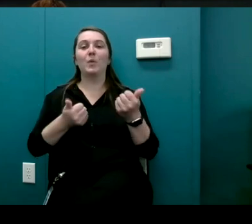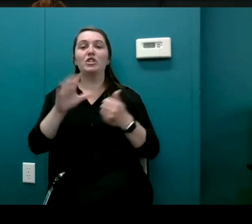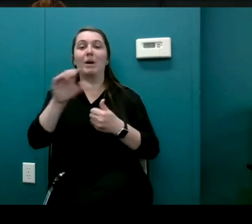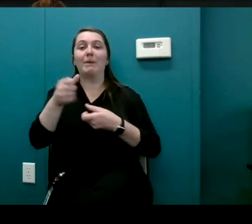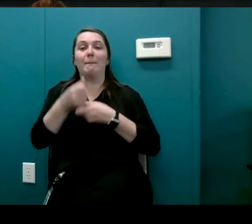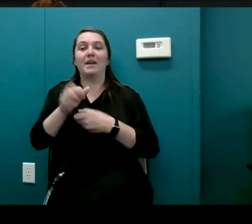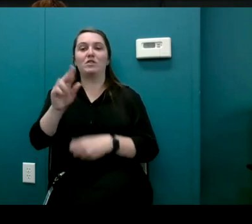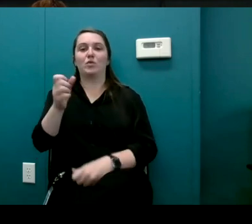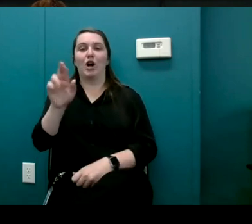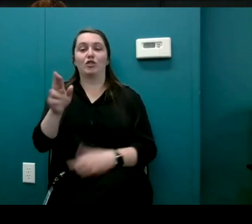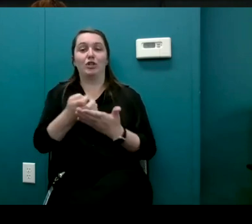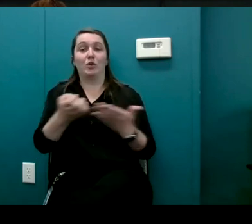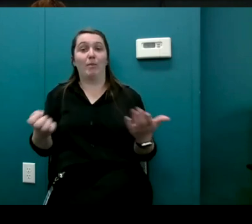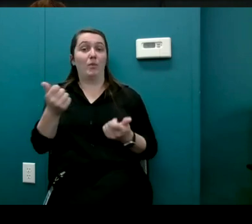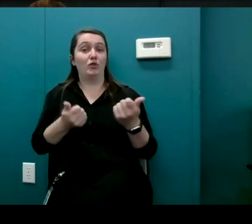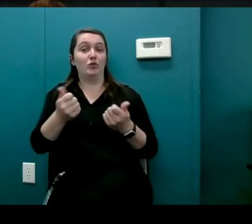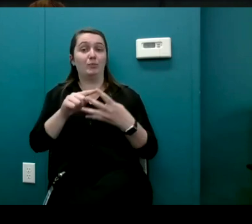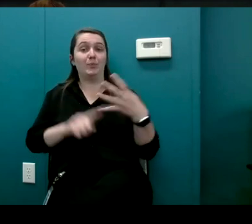Which company makes the Roger equipment?